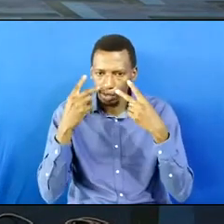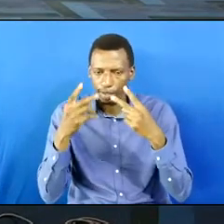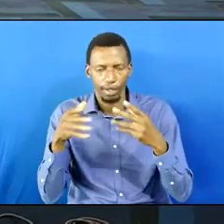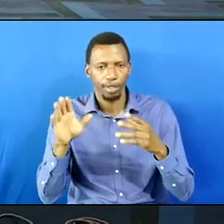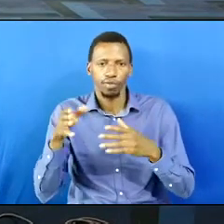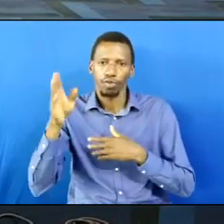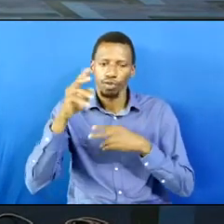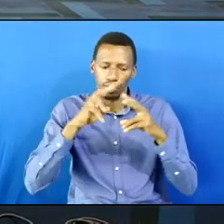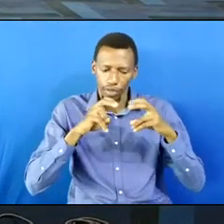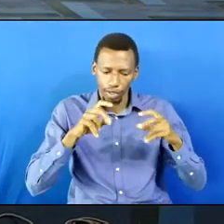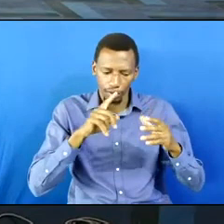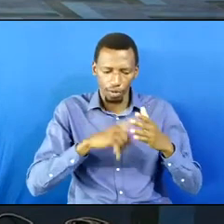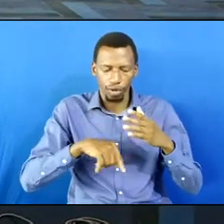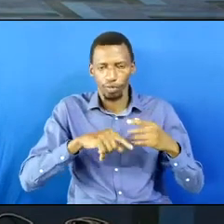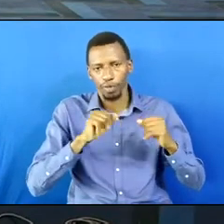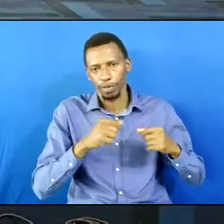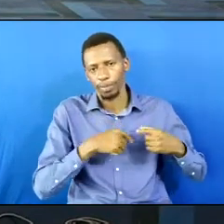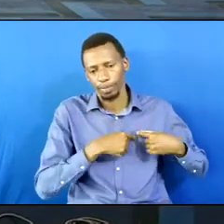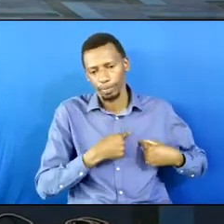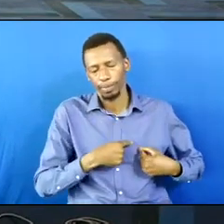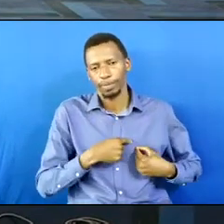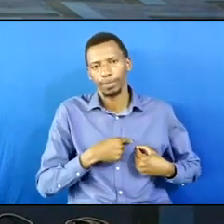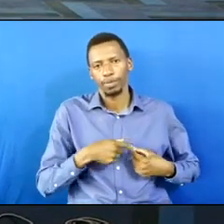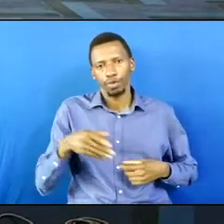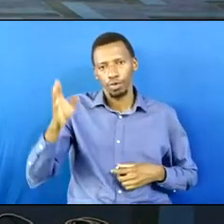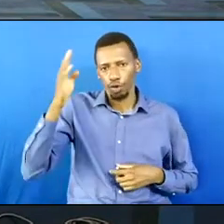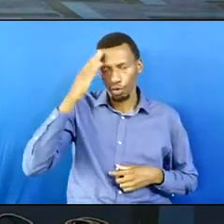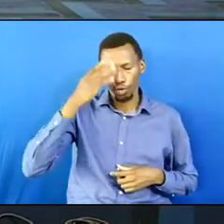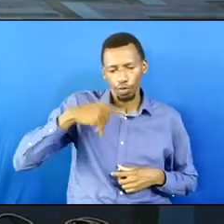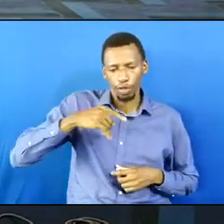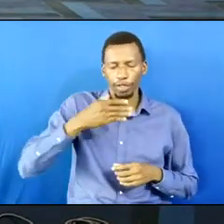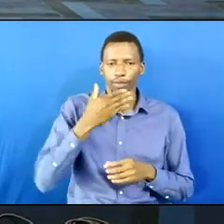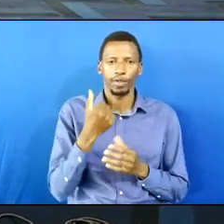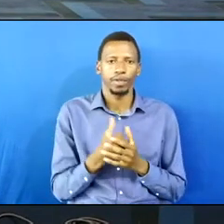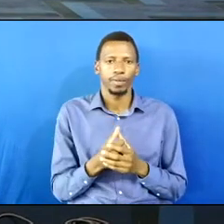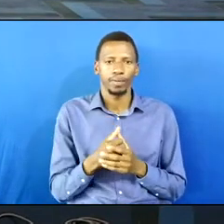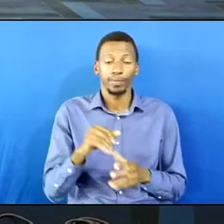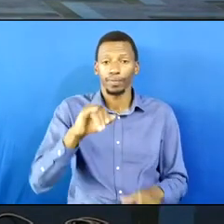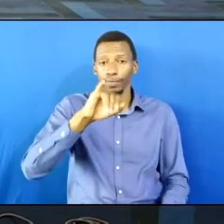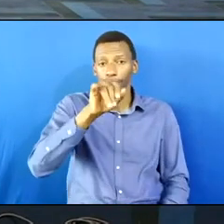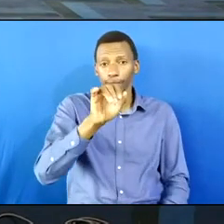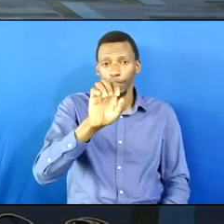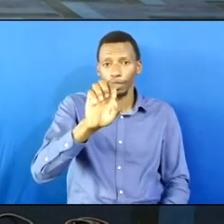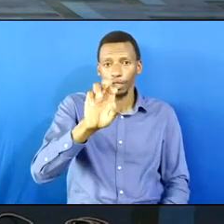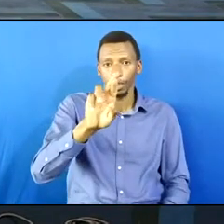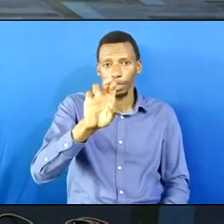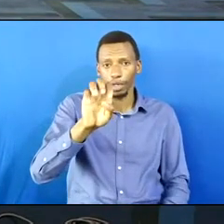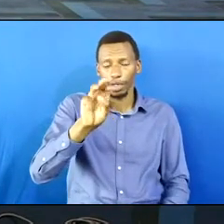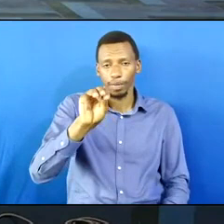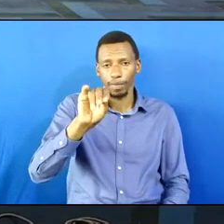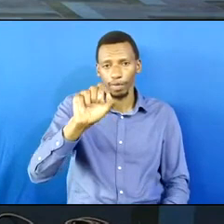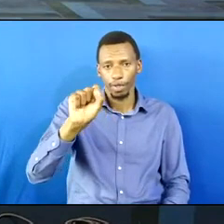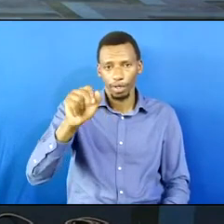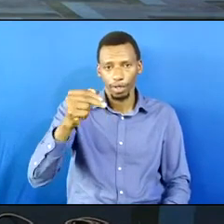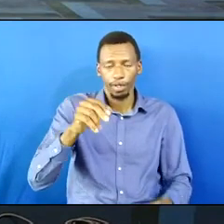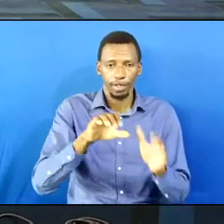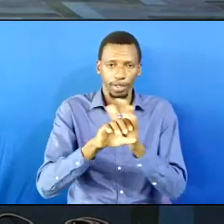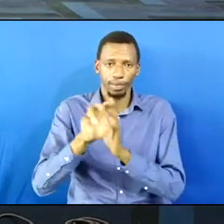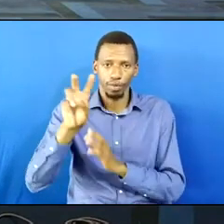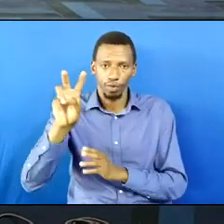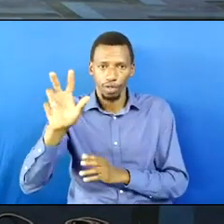our hearts. He knows us better. In the same book, Jeremiah chapter 23 and verse 24, he says, can